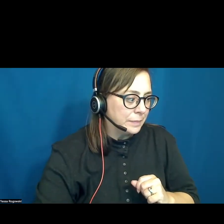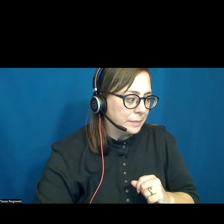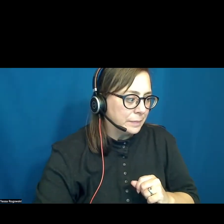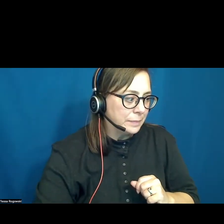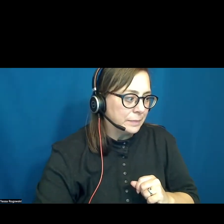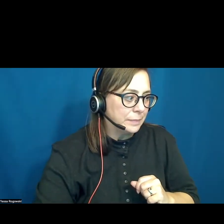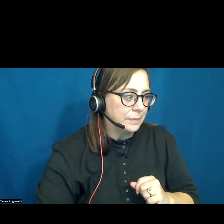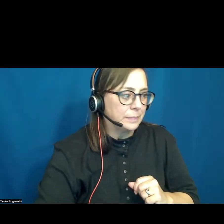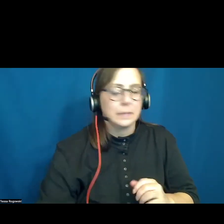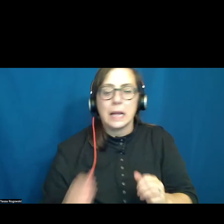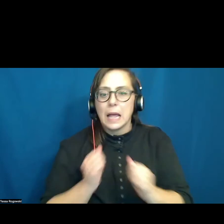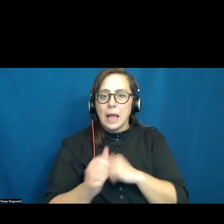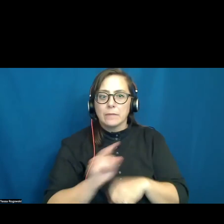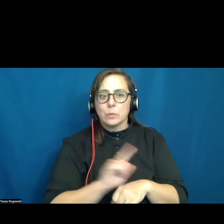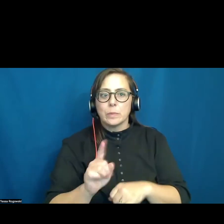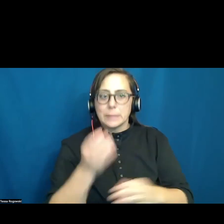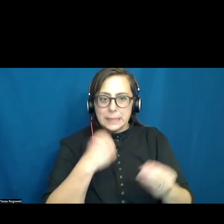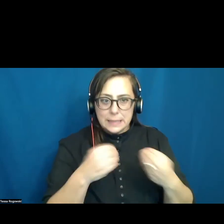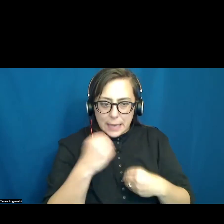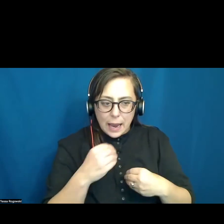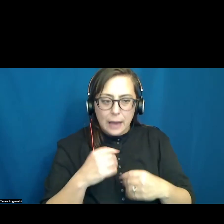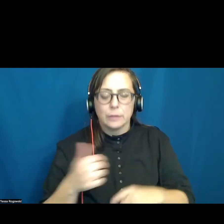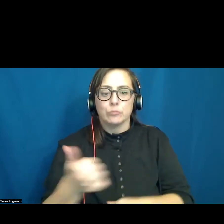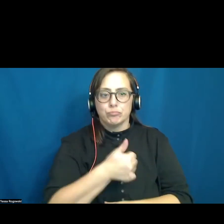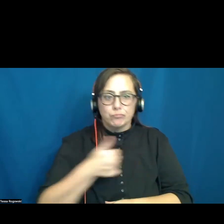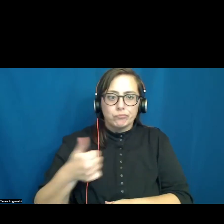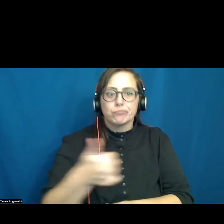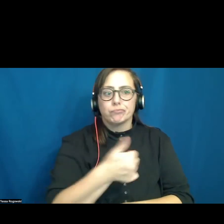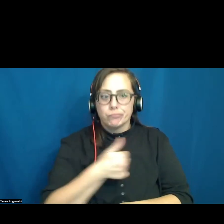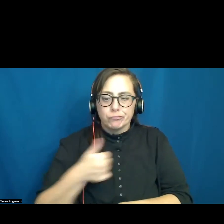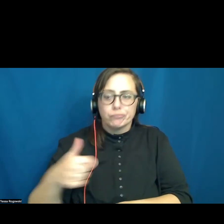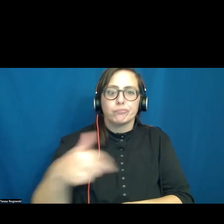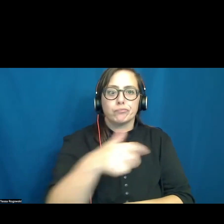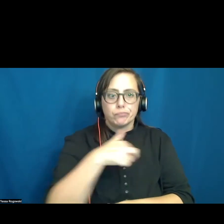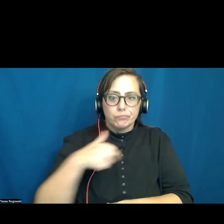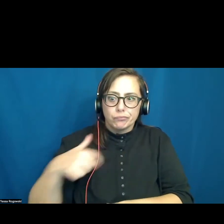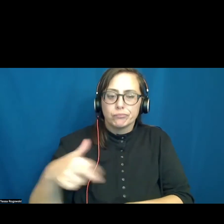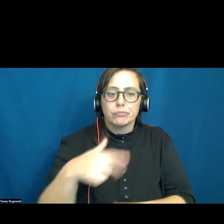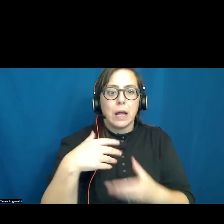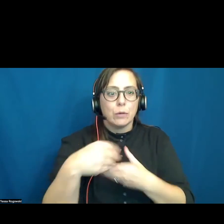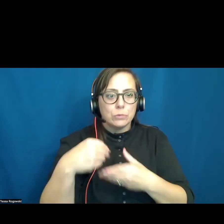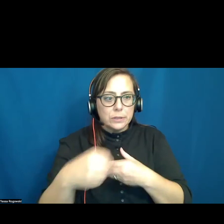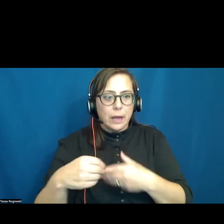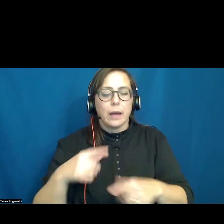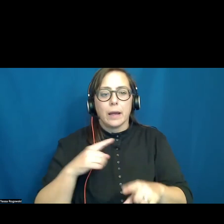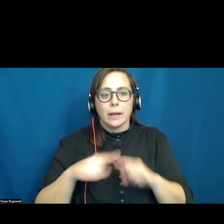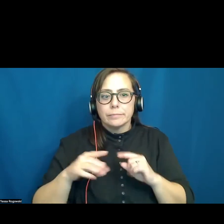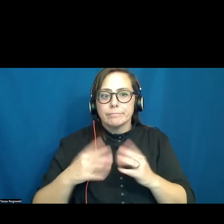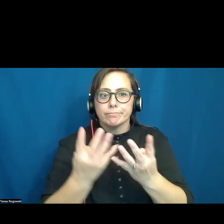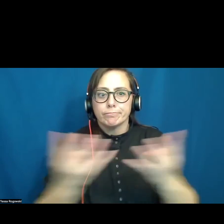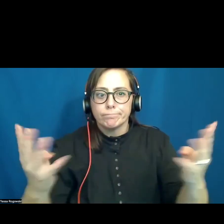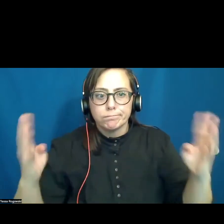After 8 p.m. snack, we slouch a dozen laps of corridors circling a cement meadow. A citadel defends against